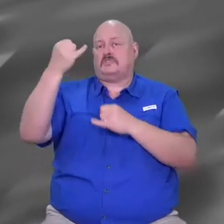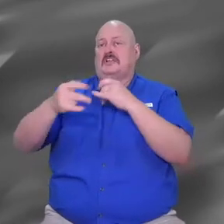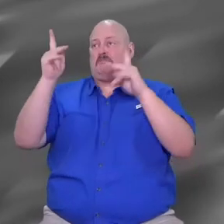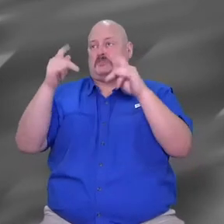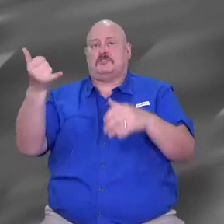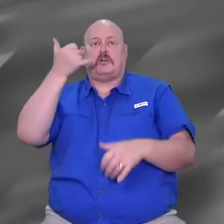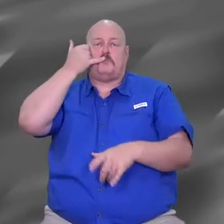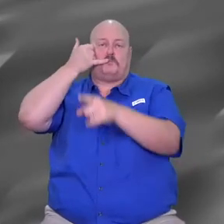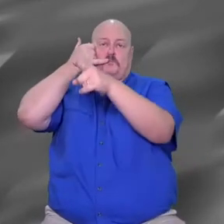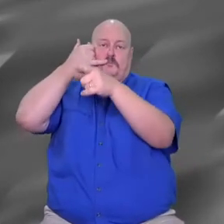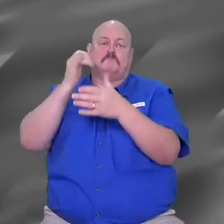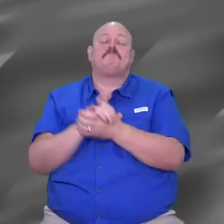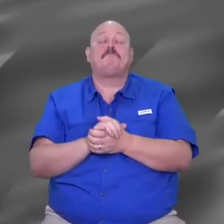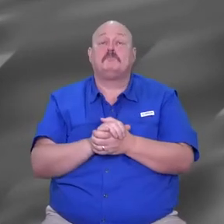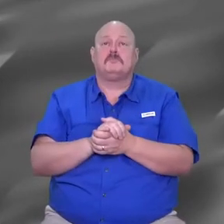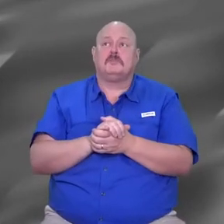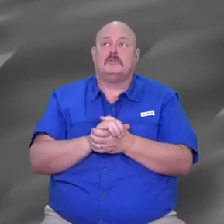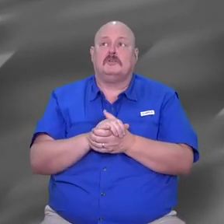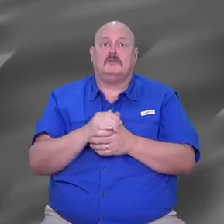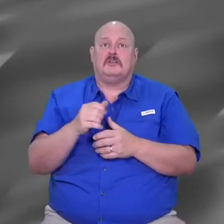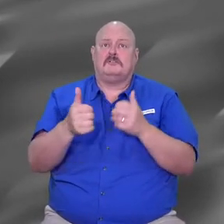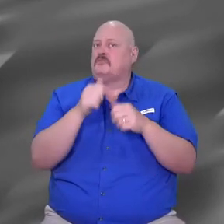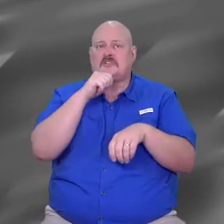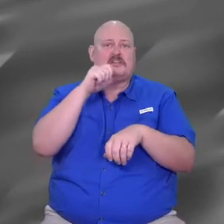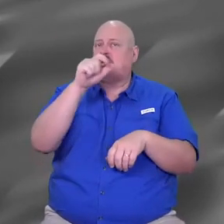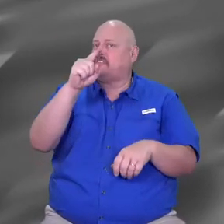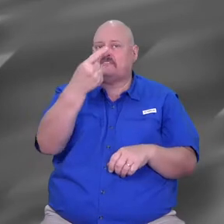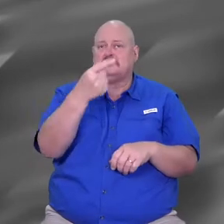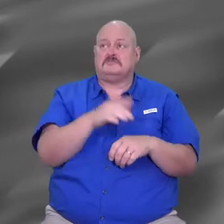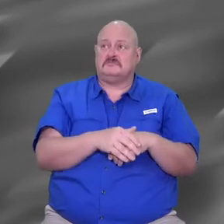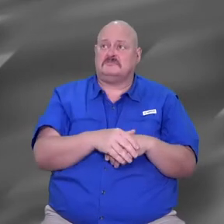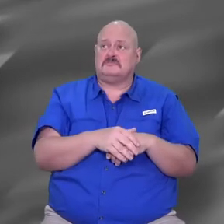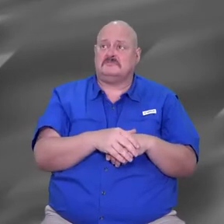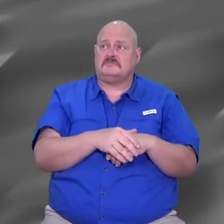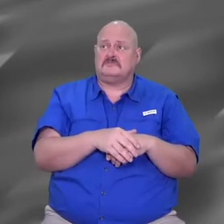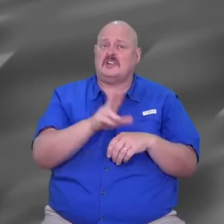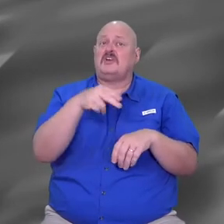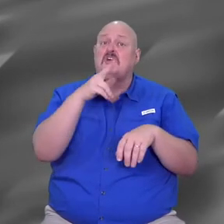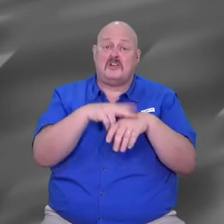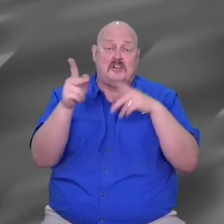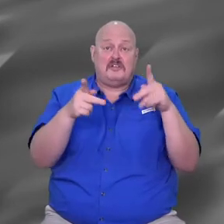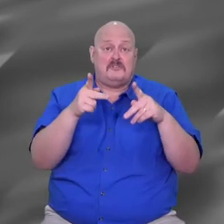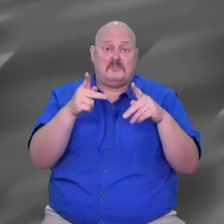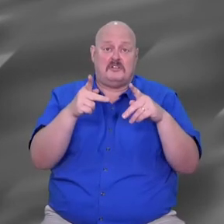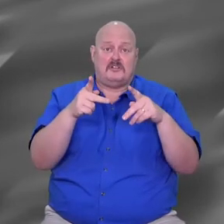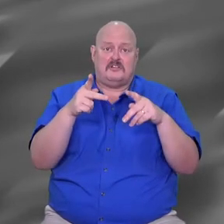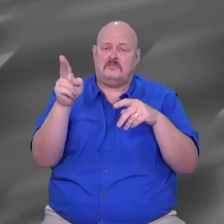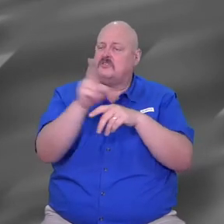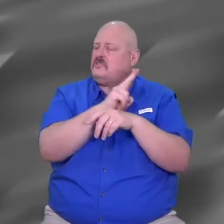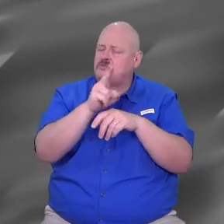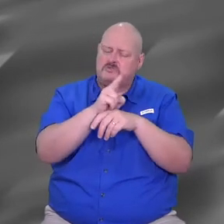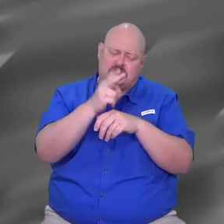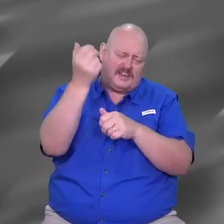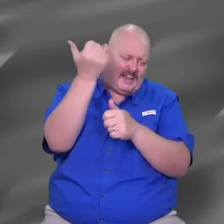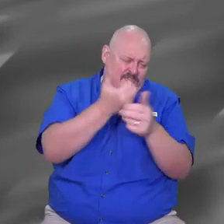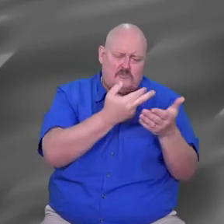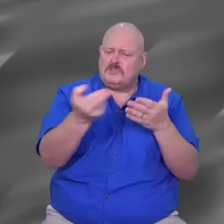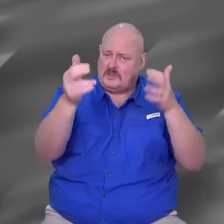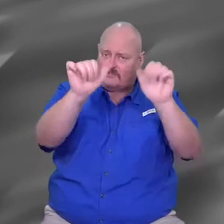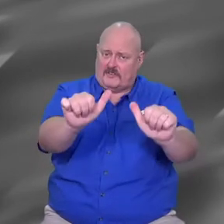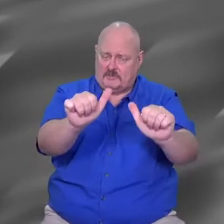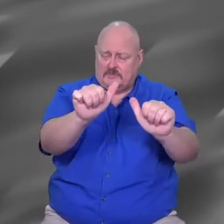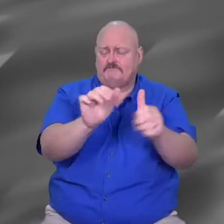they call. And I'm rarely the first. In other words, typically people have exhausted every resource